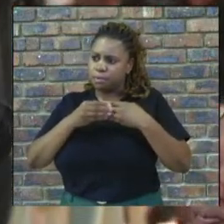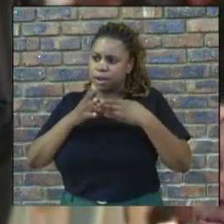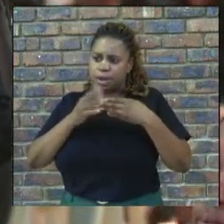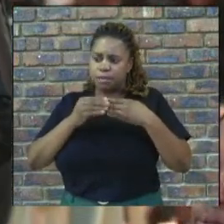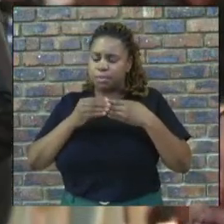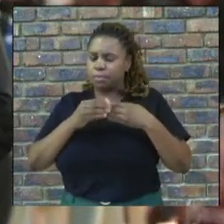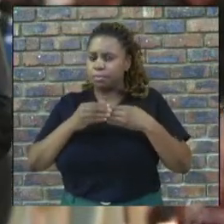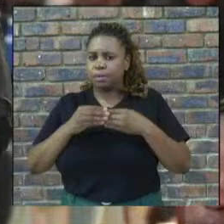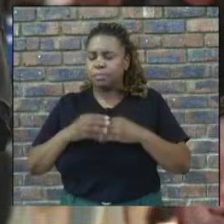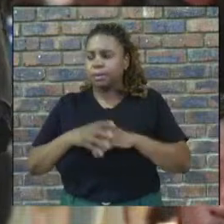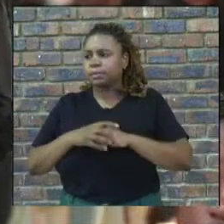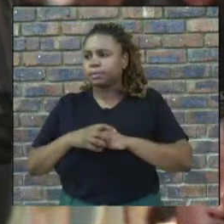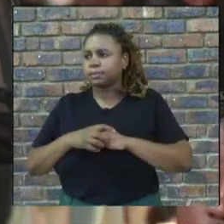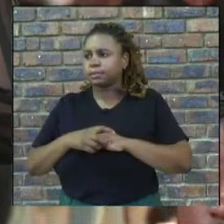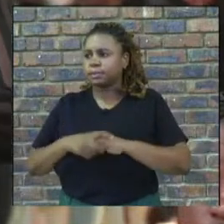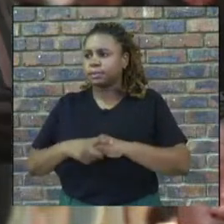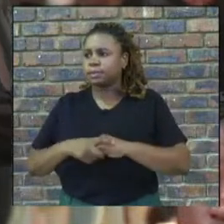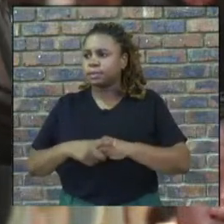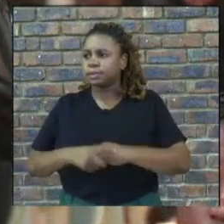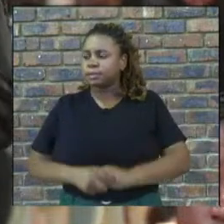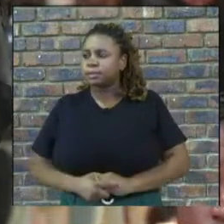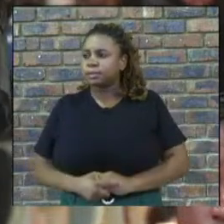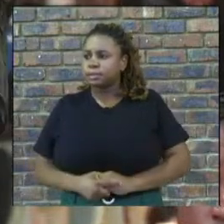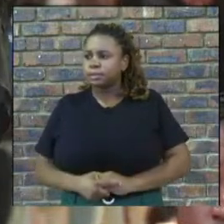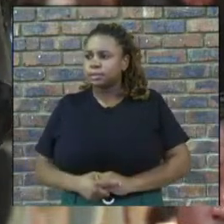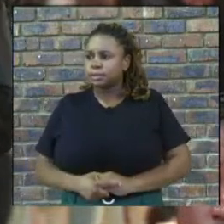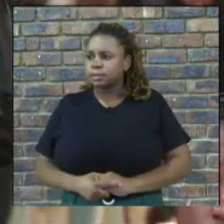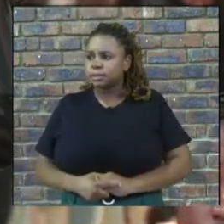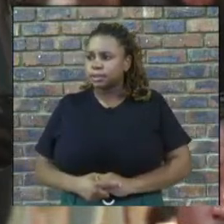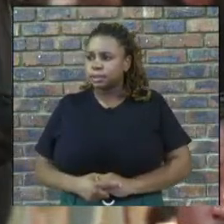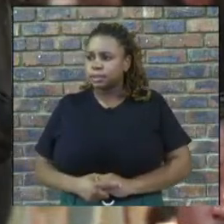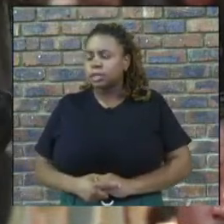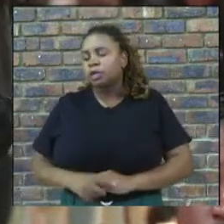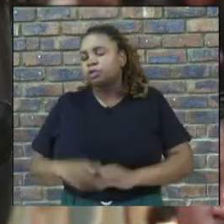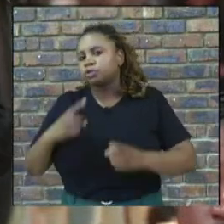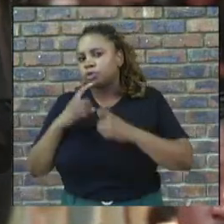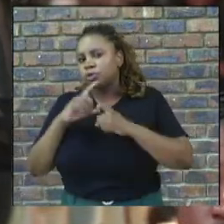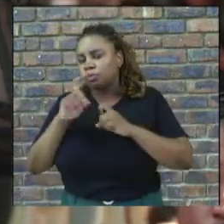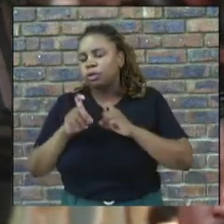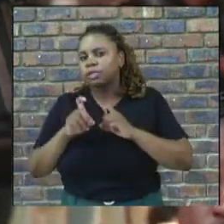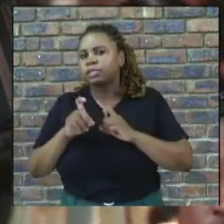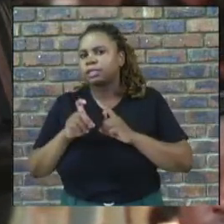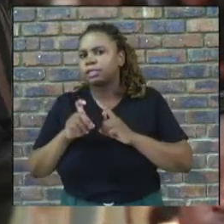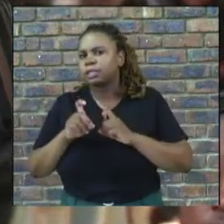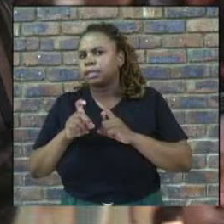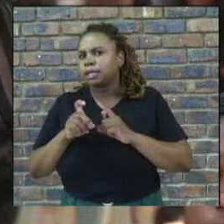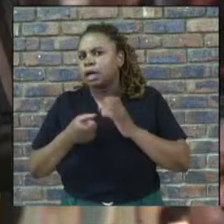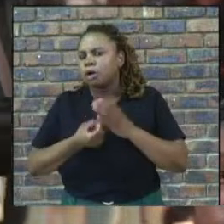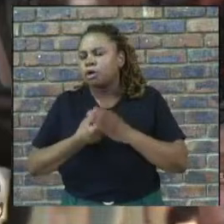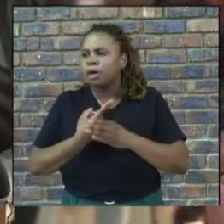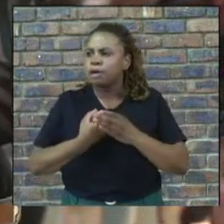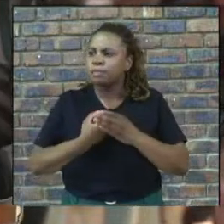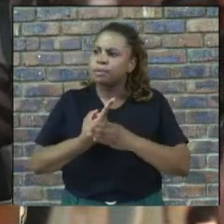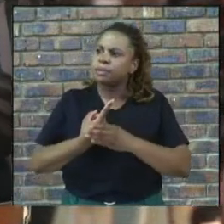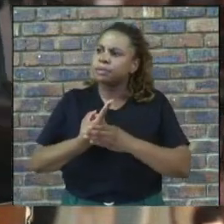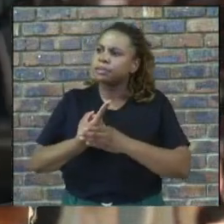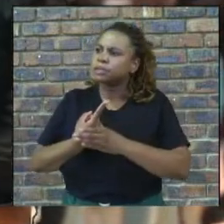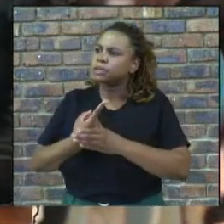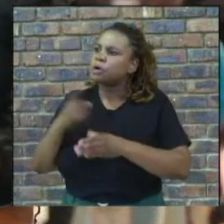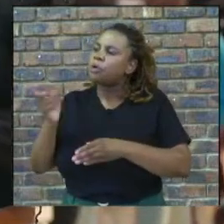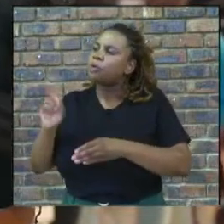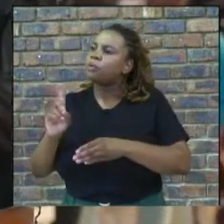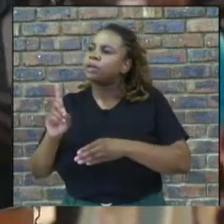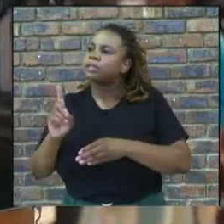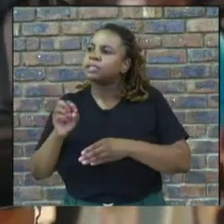ka ke nana ho lona mo hore na ho tlo etsahalang ka rona batho ba seng ba applyile for SIDA